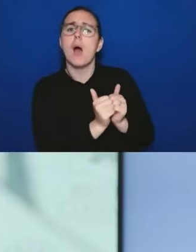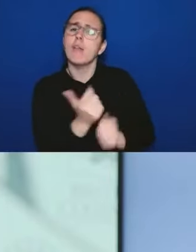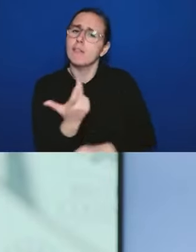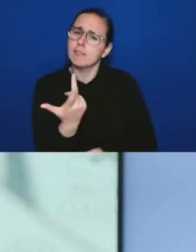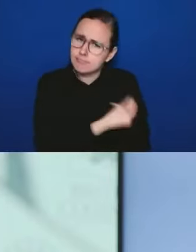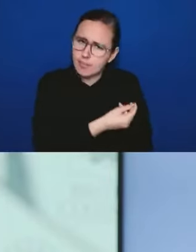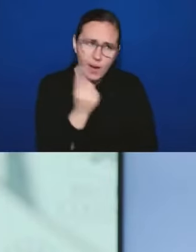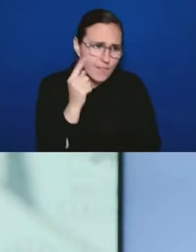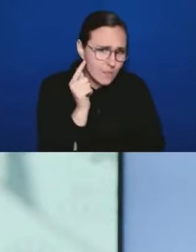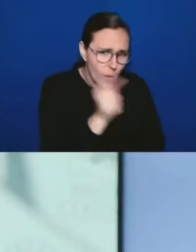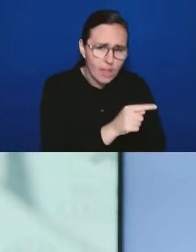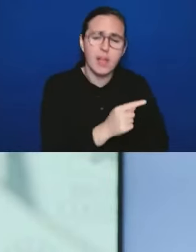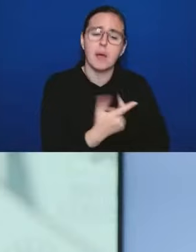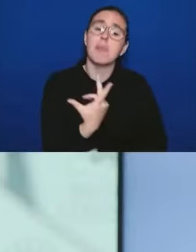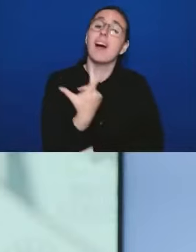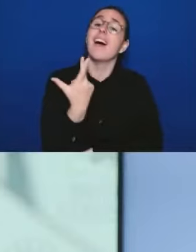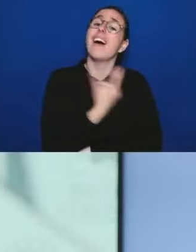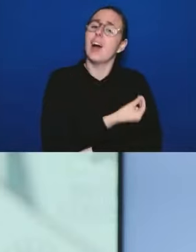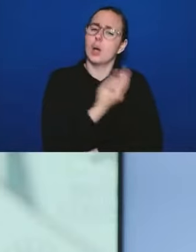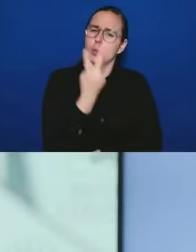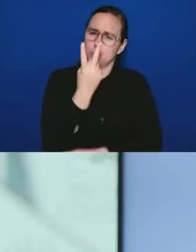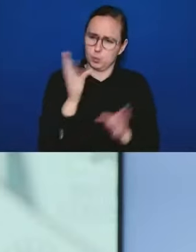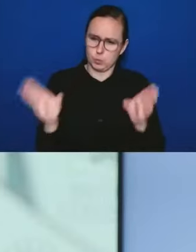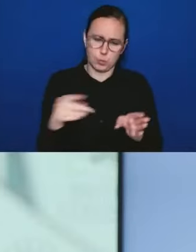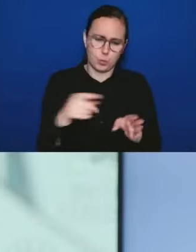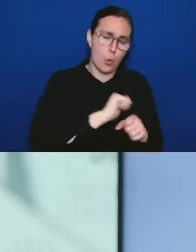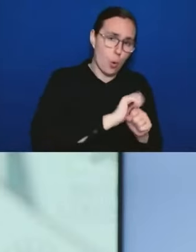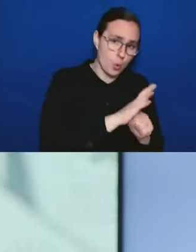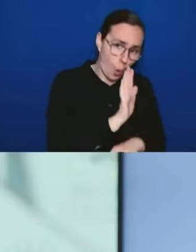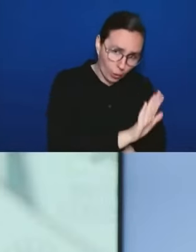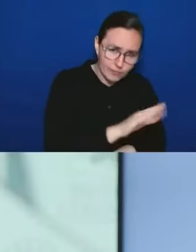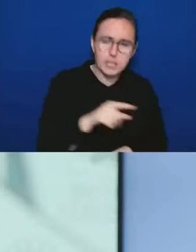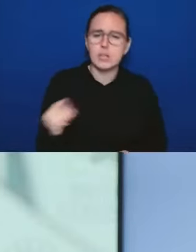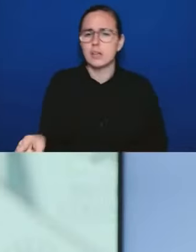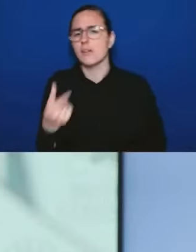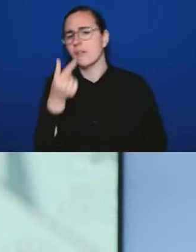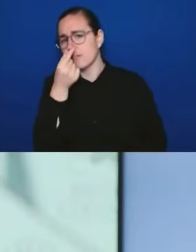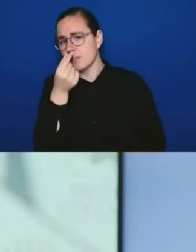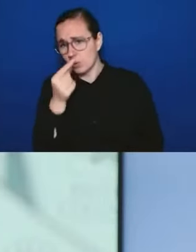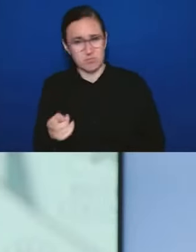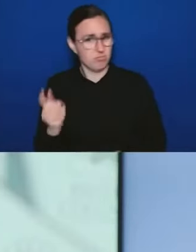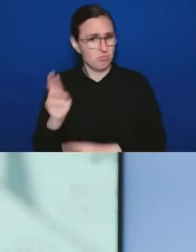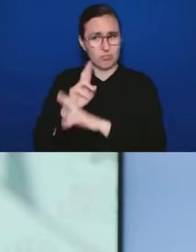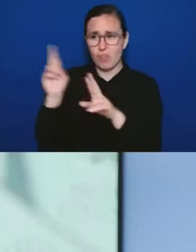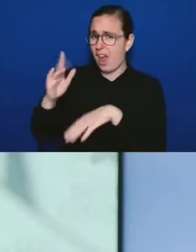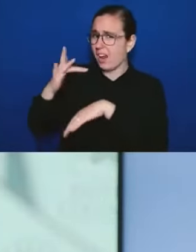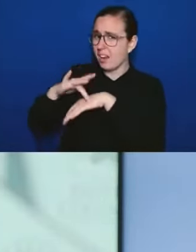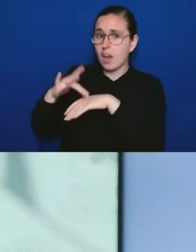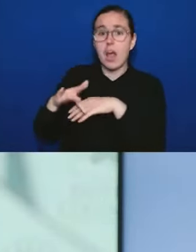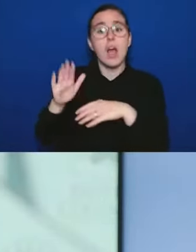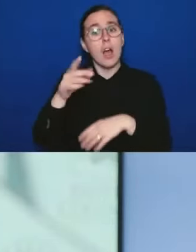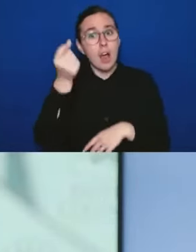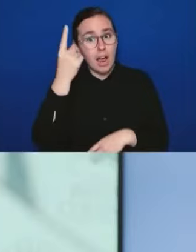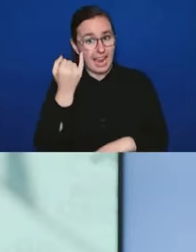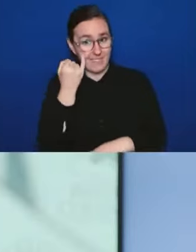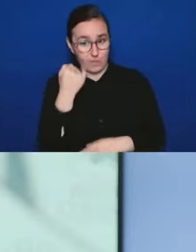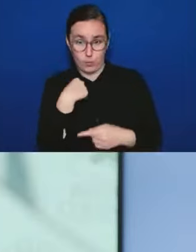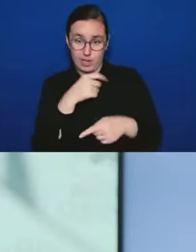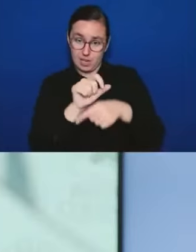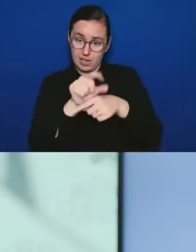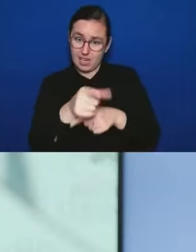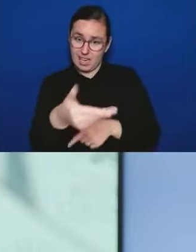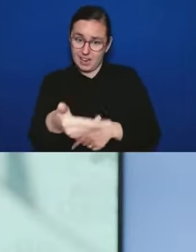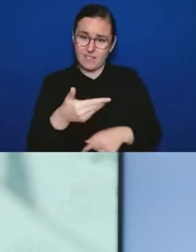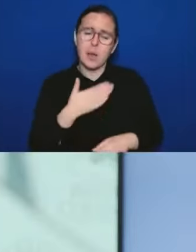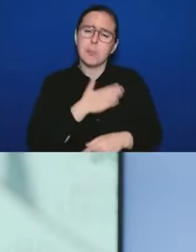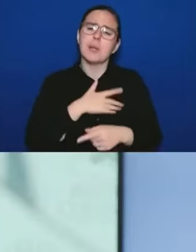against COVID-19. There are appointments available. If you have been invited, please book an appointment and please get